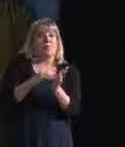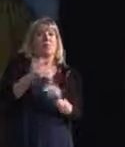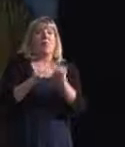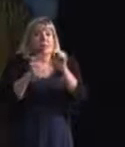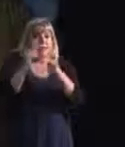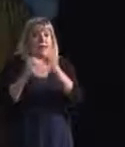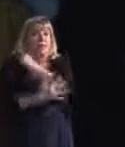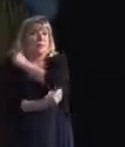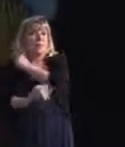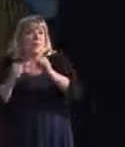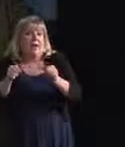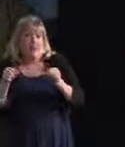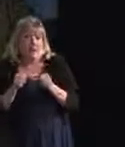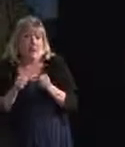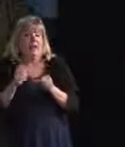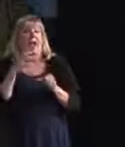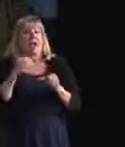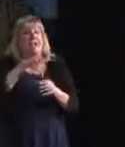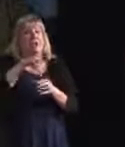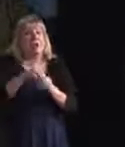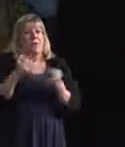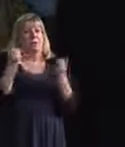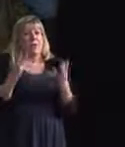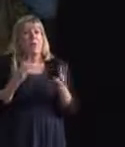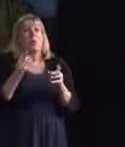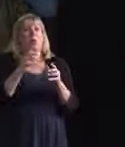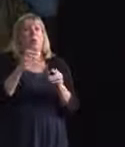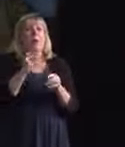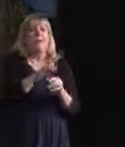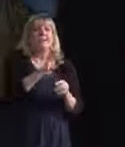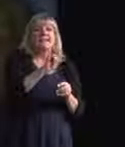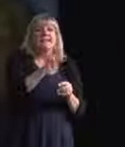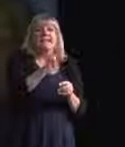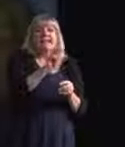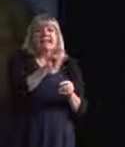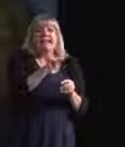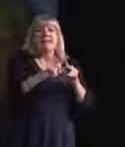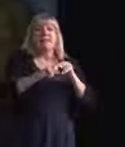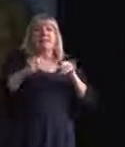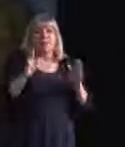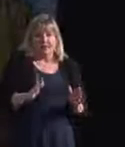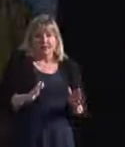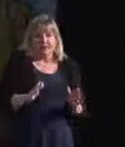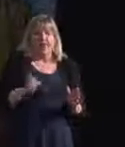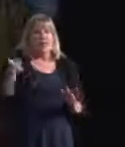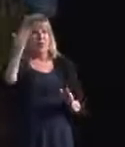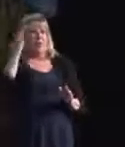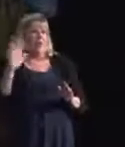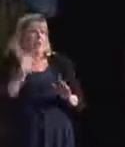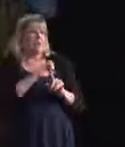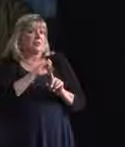his congregation included many West Indian immigrants. As he came to know their plight, which